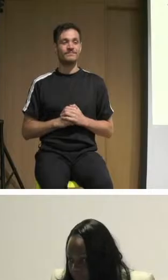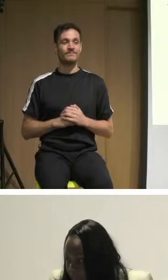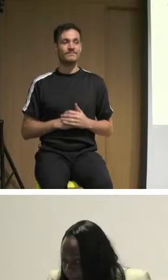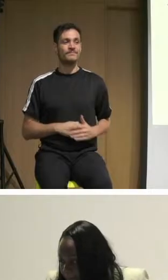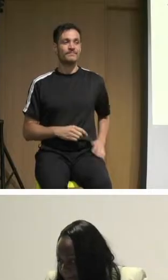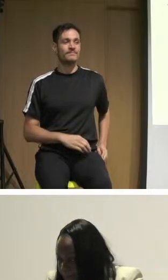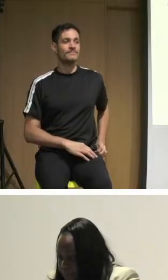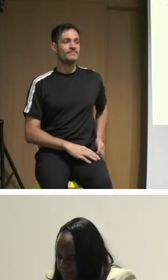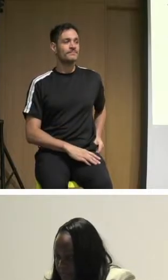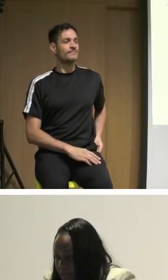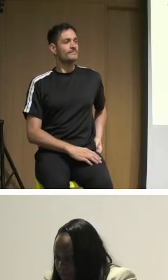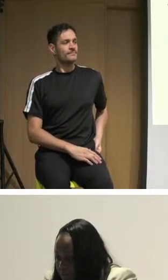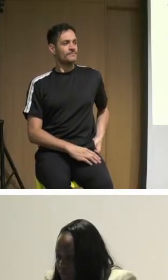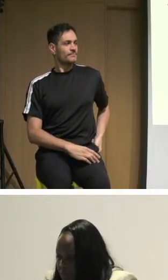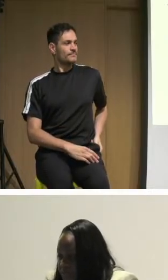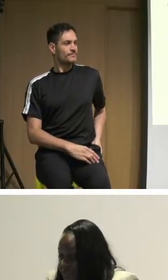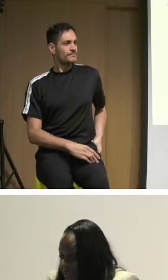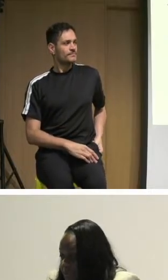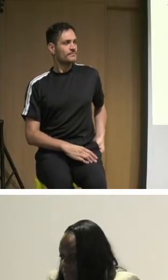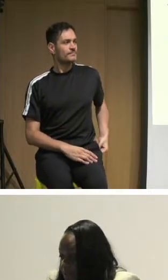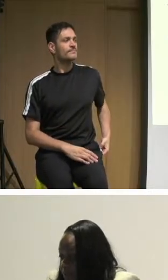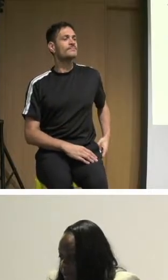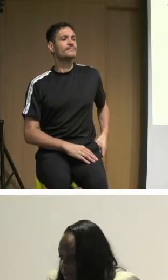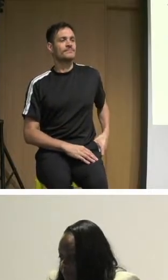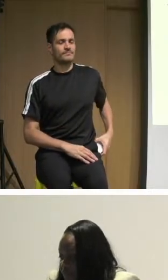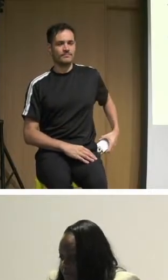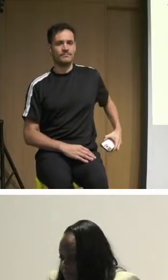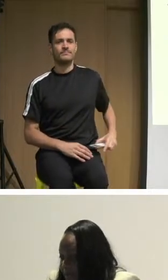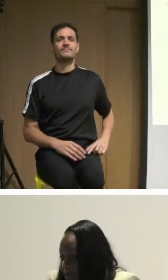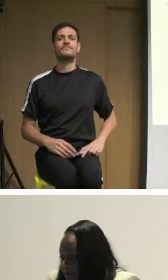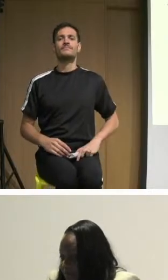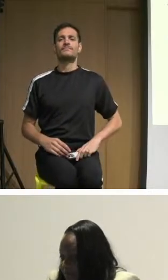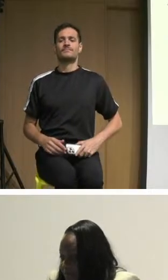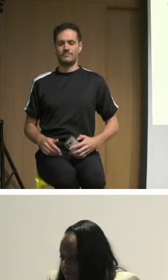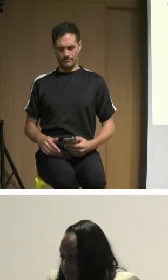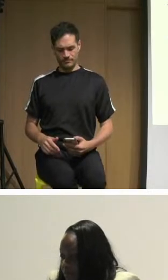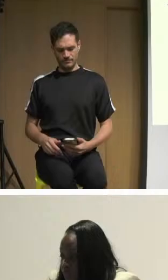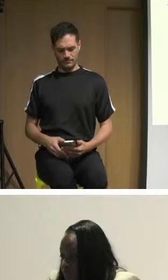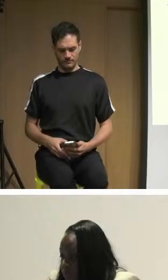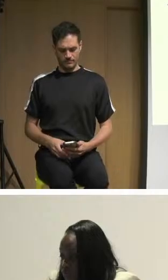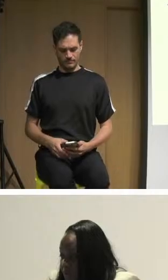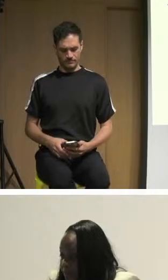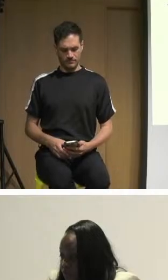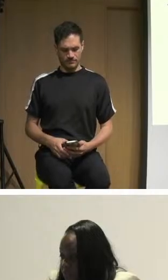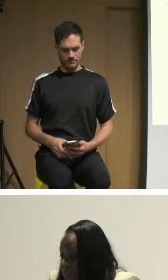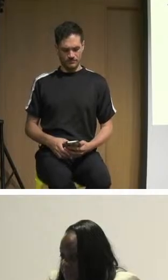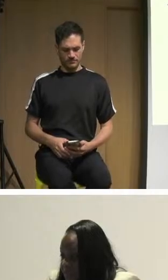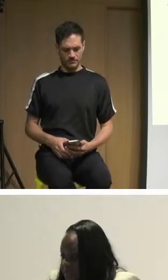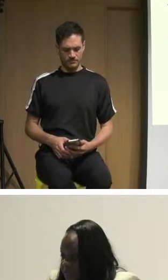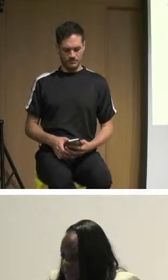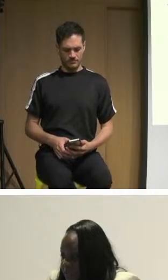And what is the mechanism? What are we doing? We're going to email our feedback, and then I'm going to submit this back to